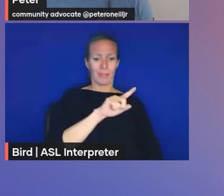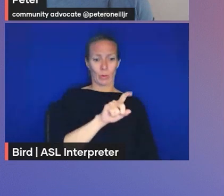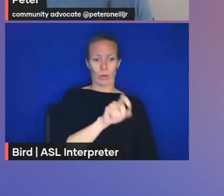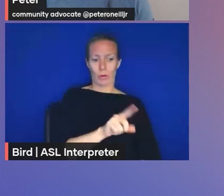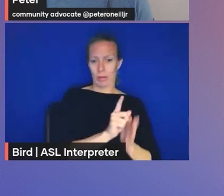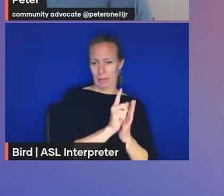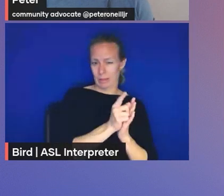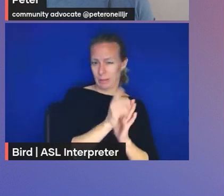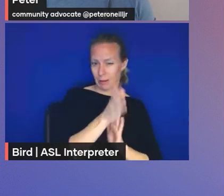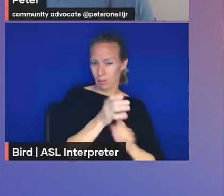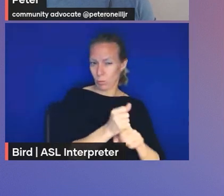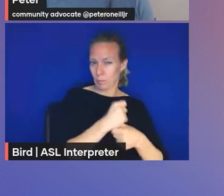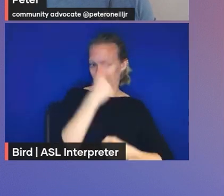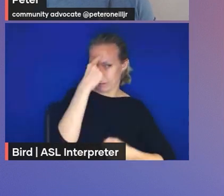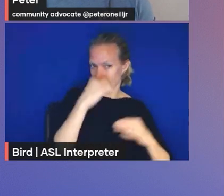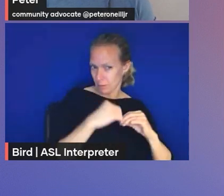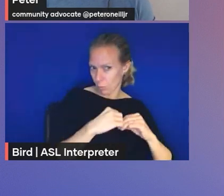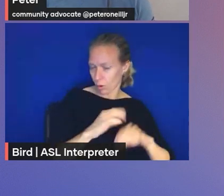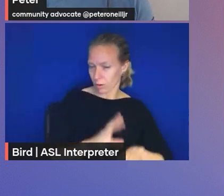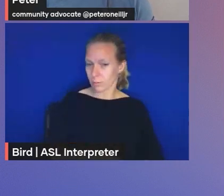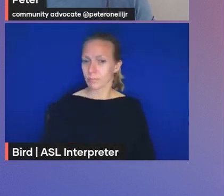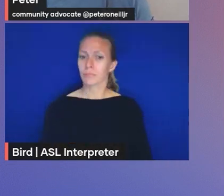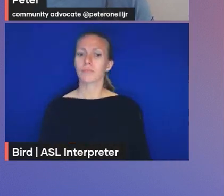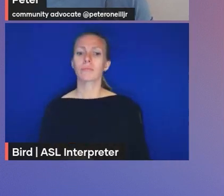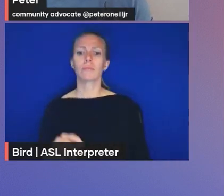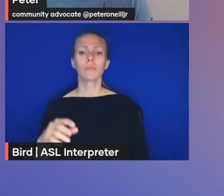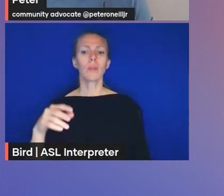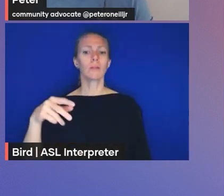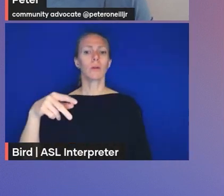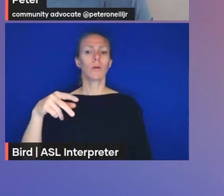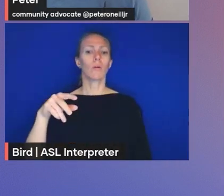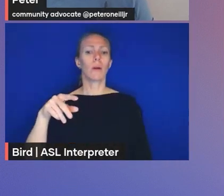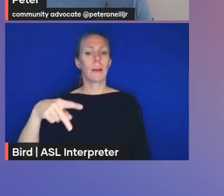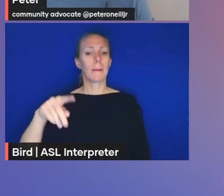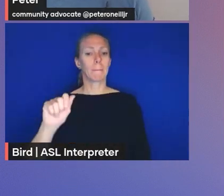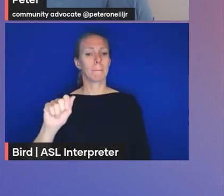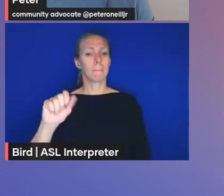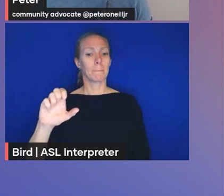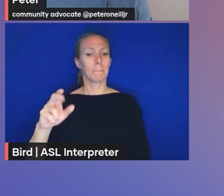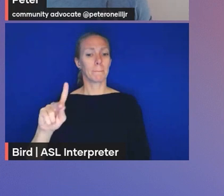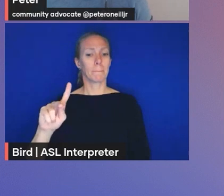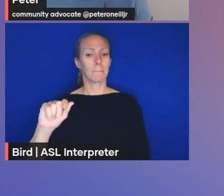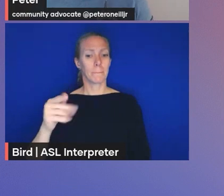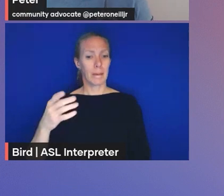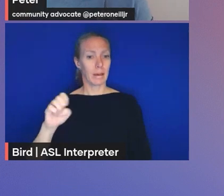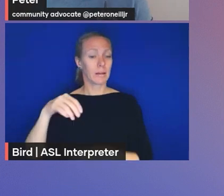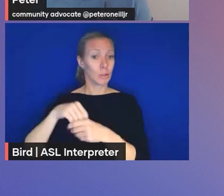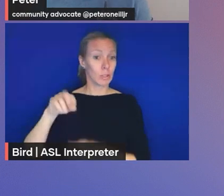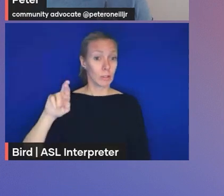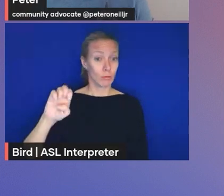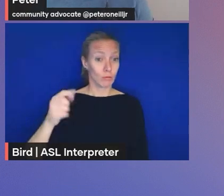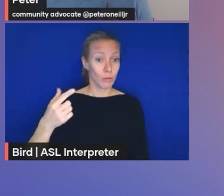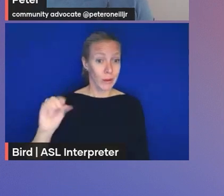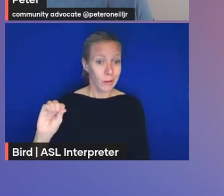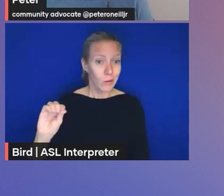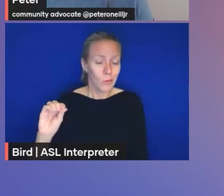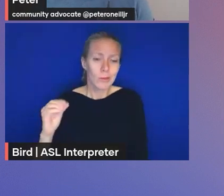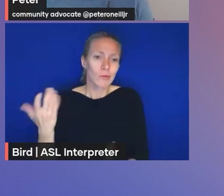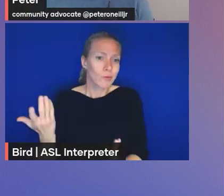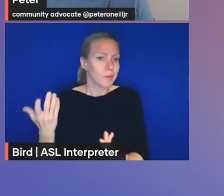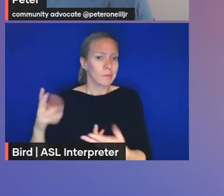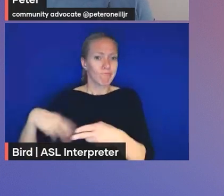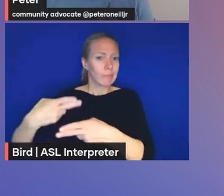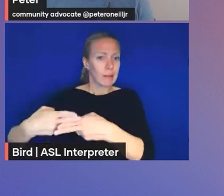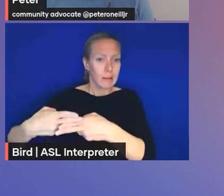So a package in Rego is just a naming convention of